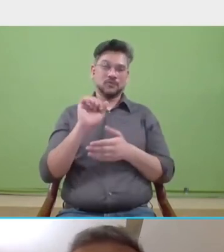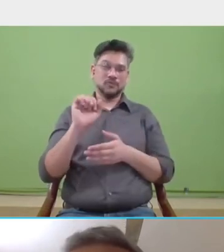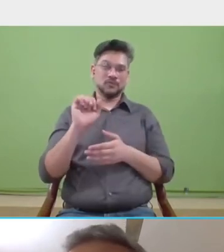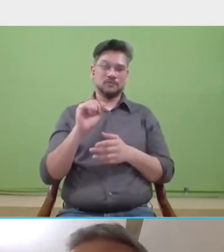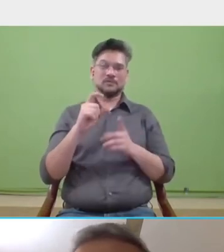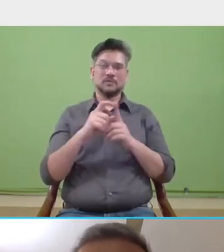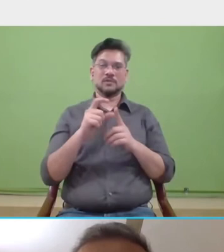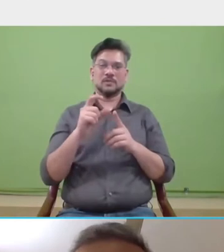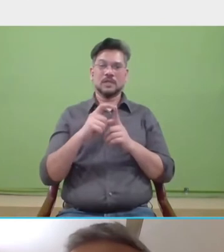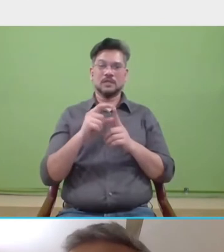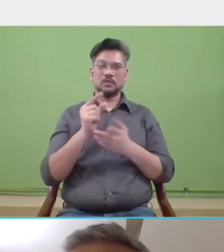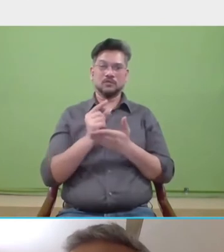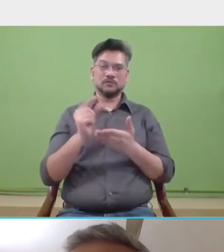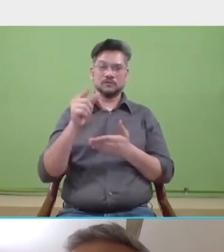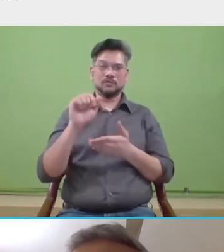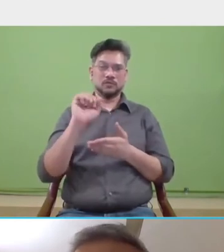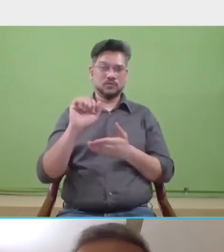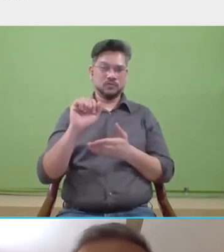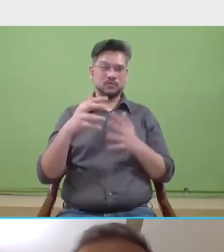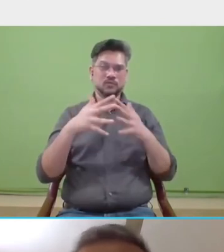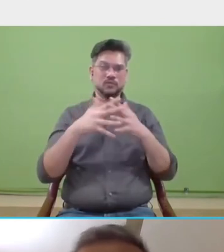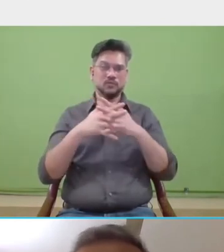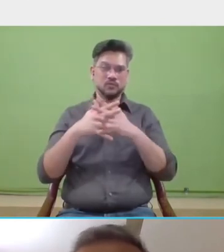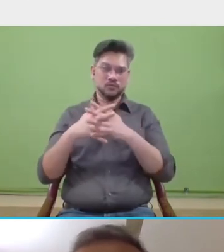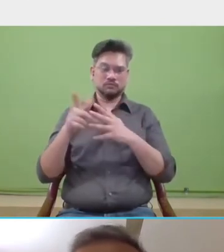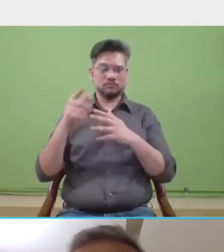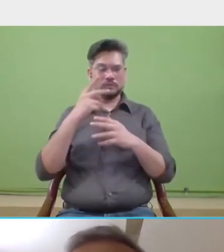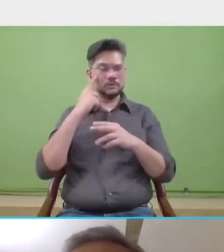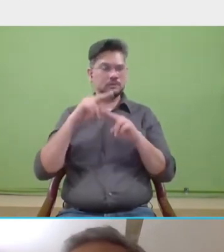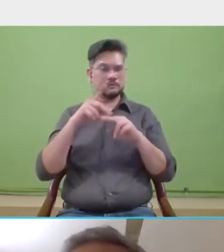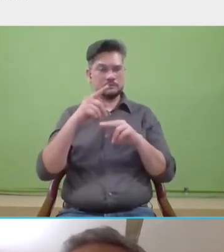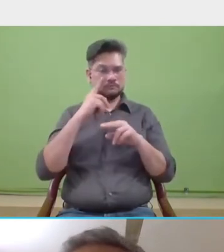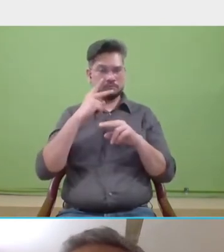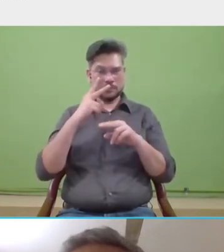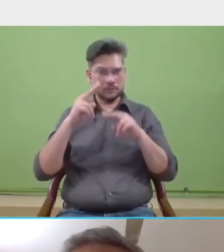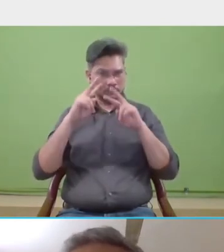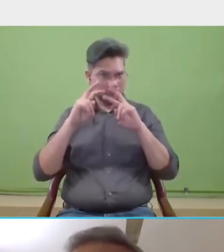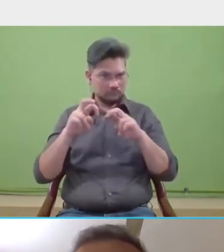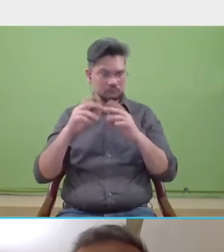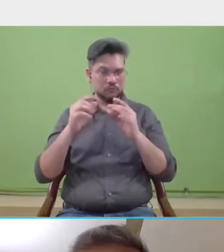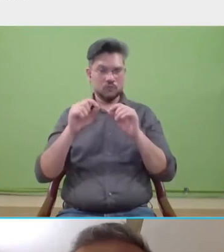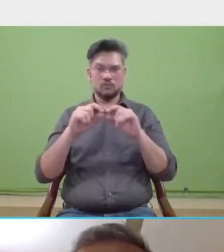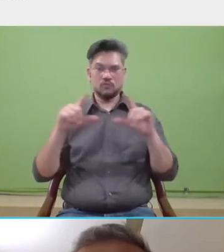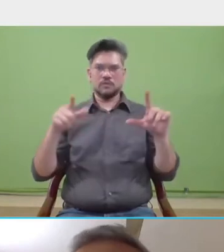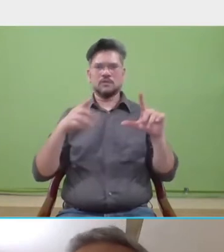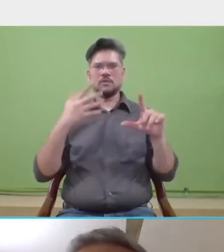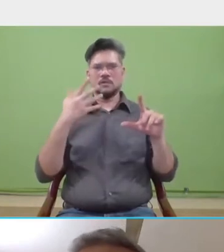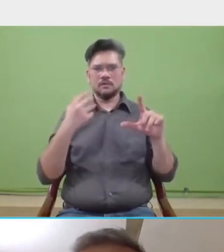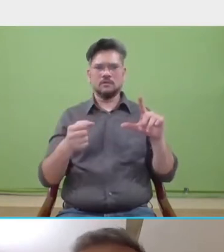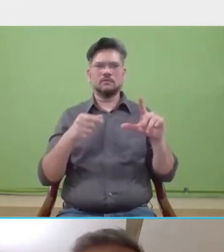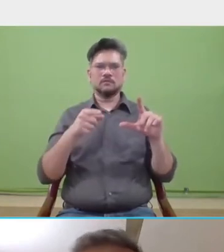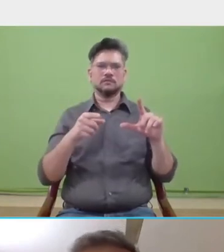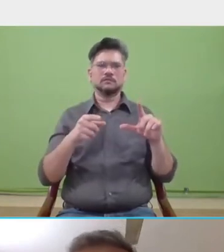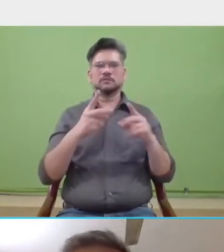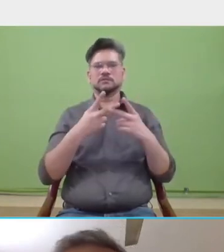or research get a link you will find about six papers looking at